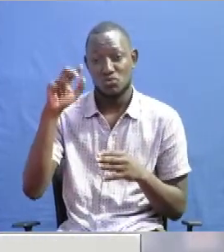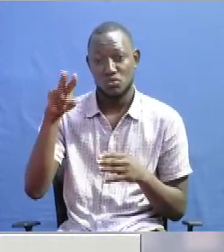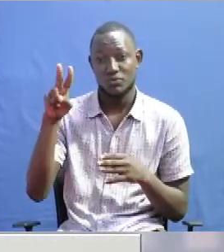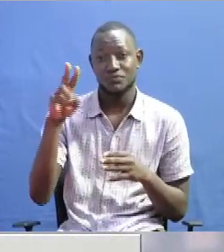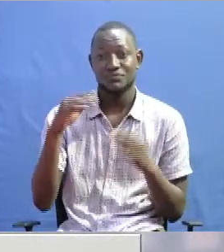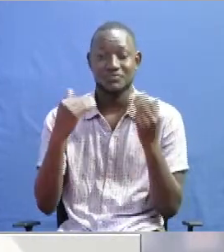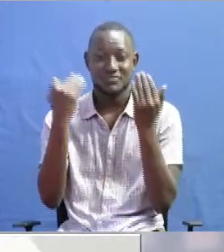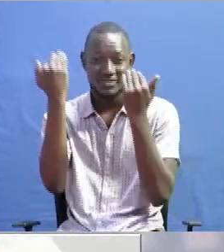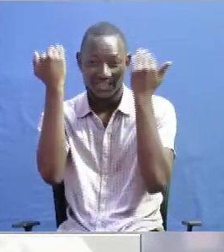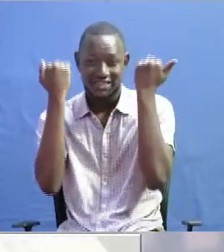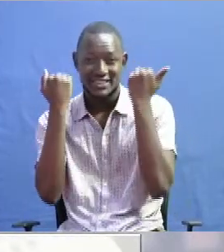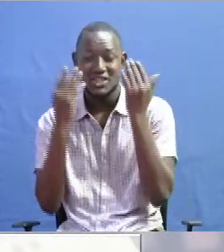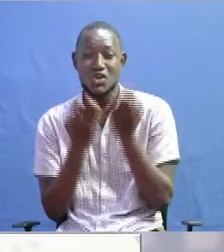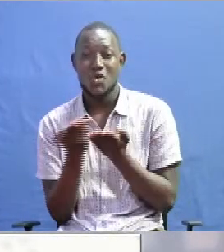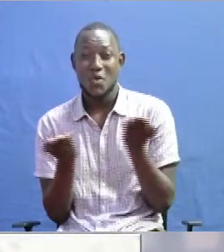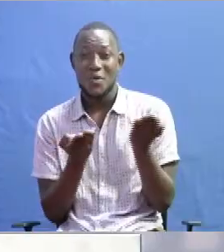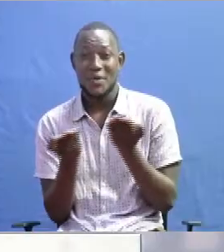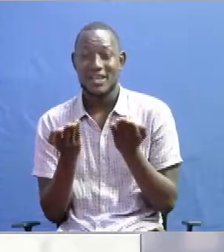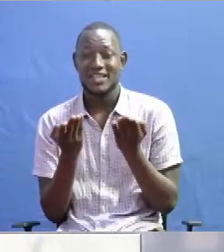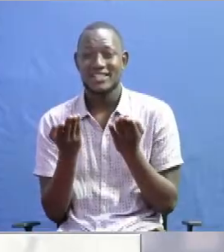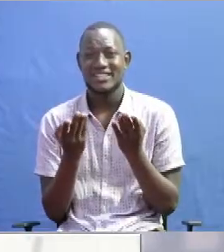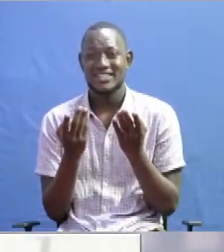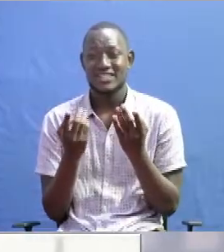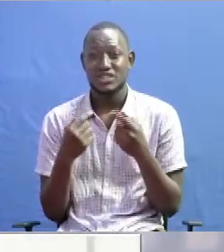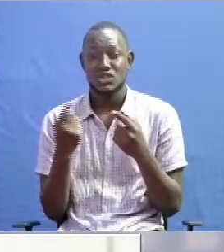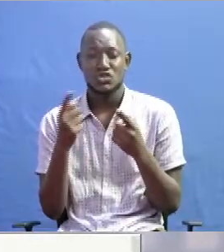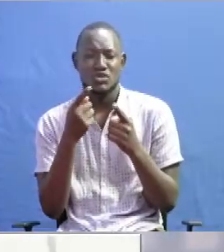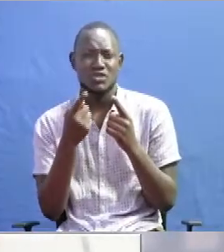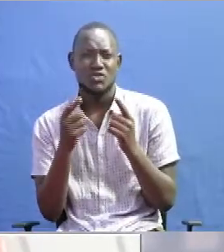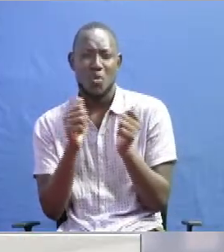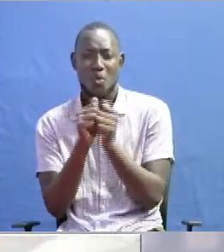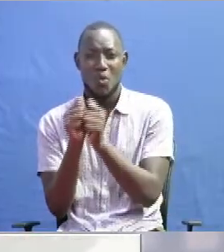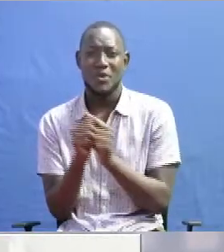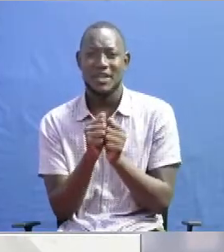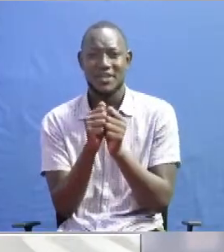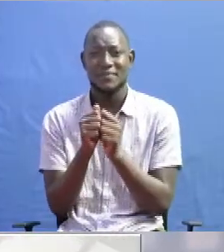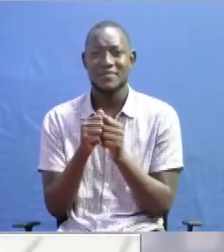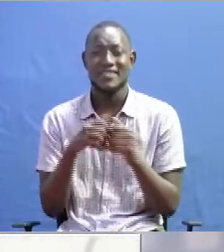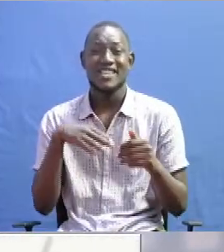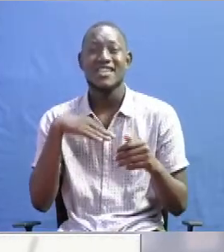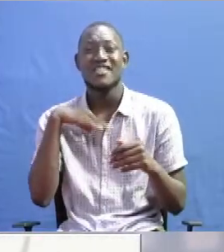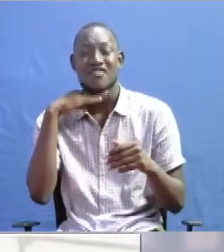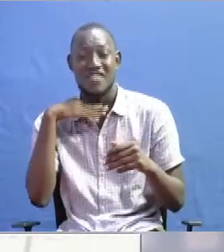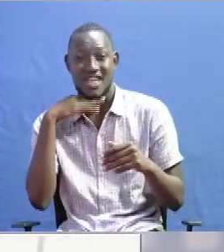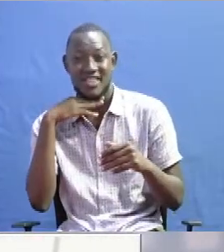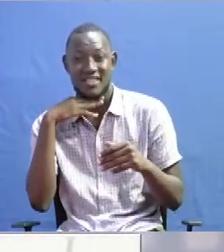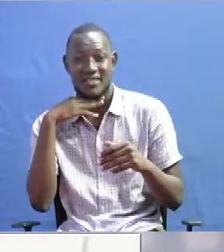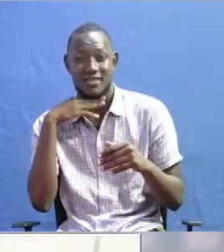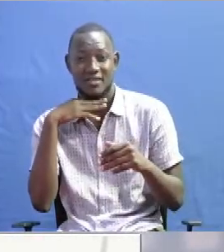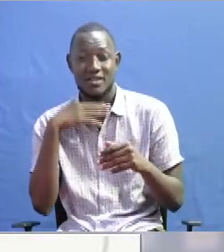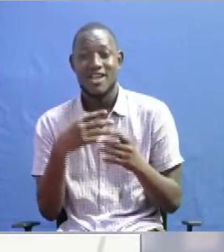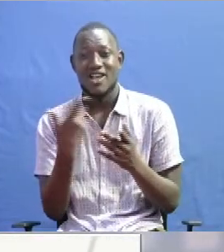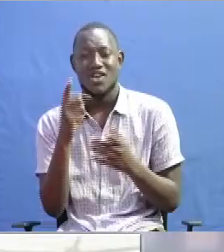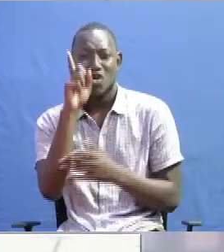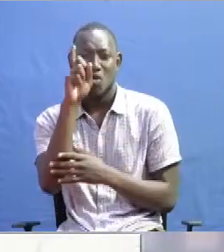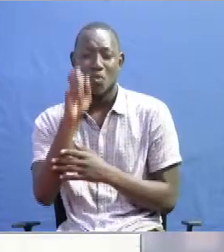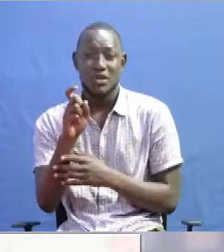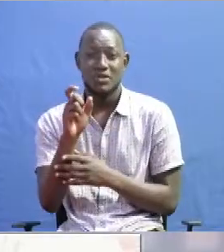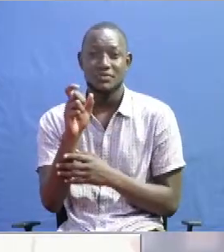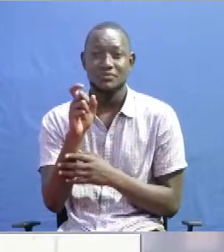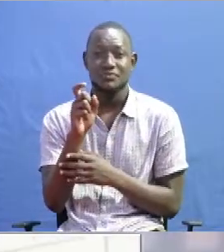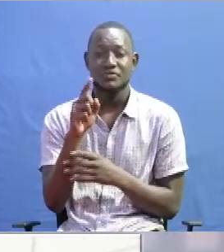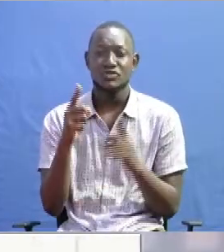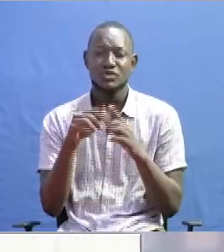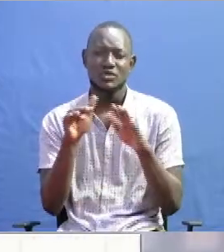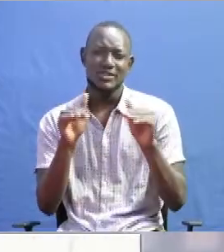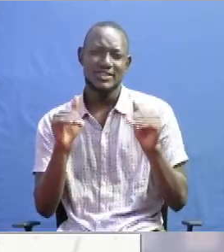case where he is charged with treason. Whether that happened is a question of just to wait and